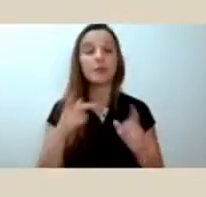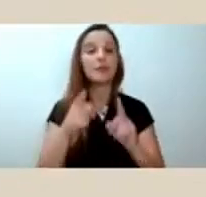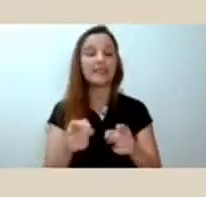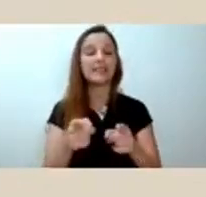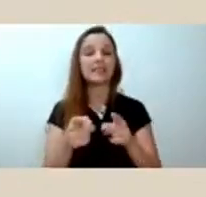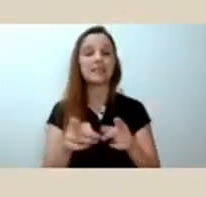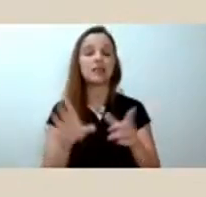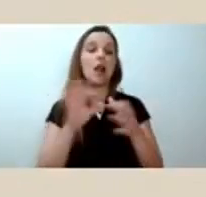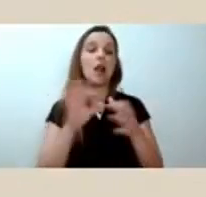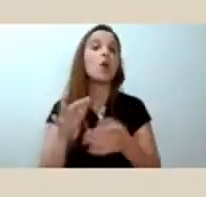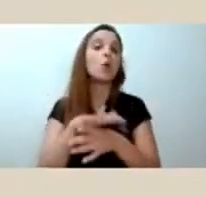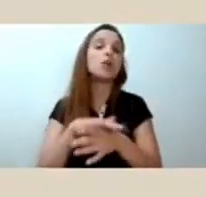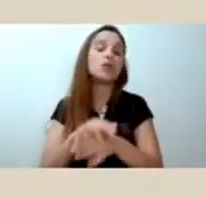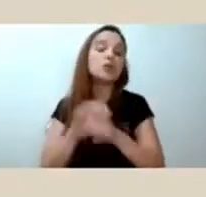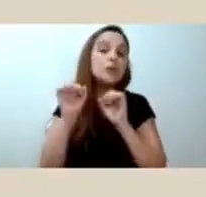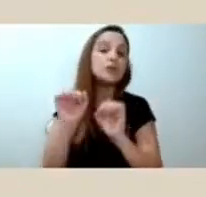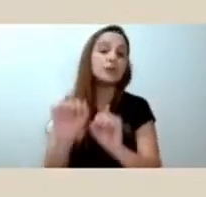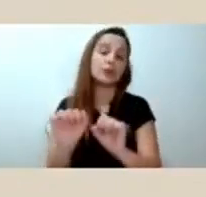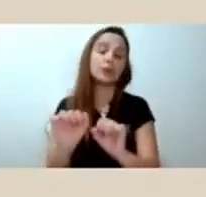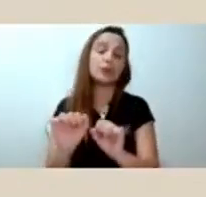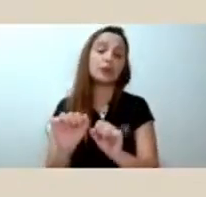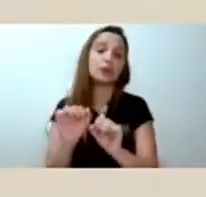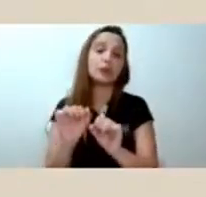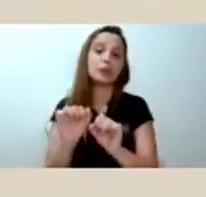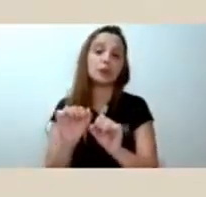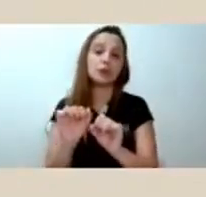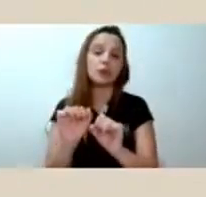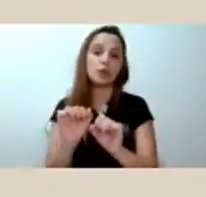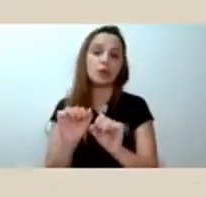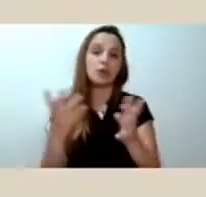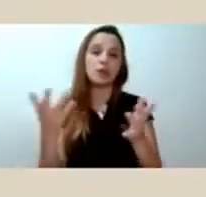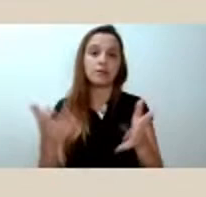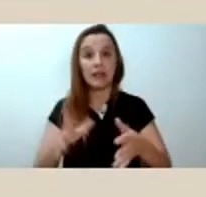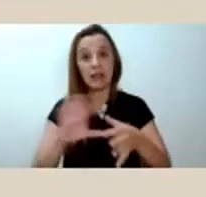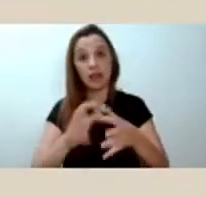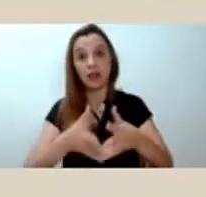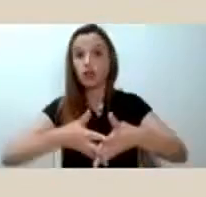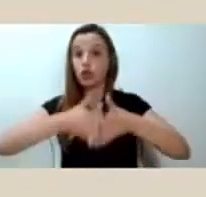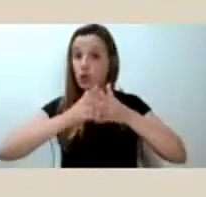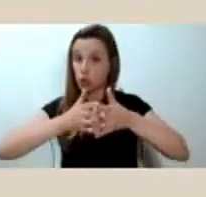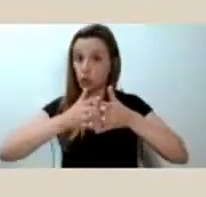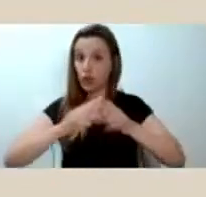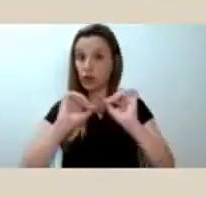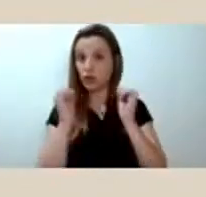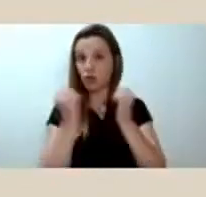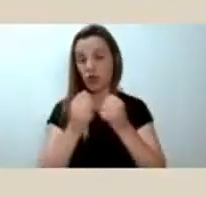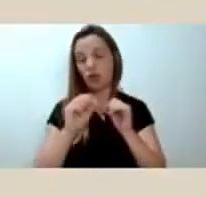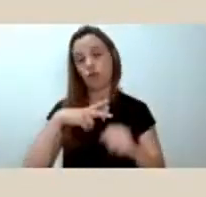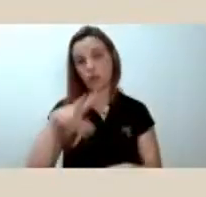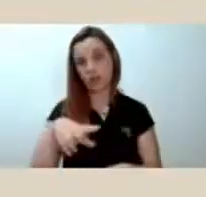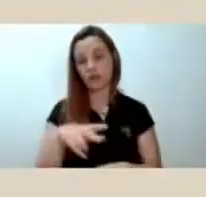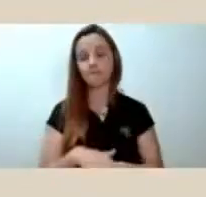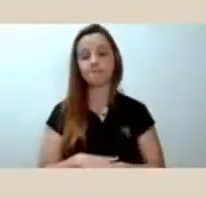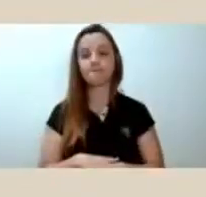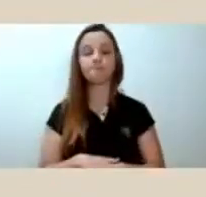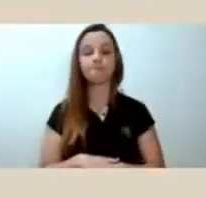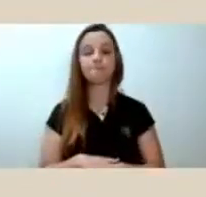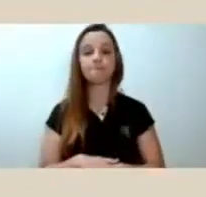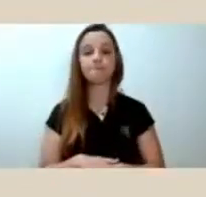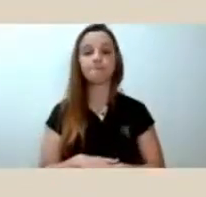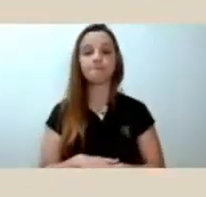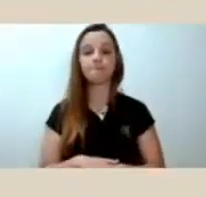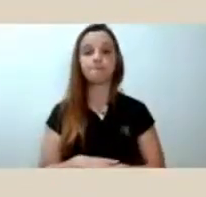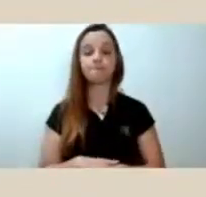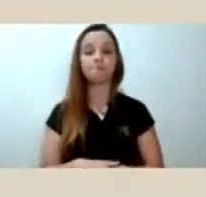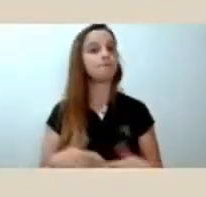context, from the structure of the Portuguese society. So in order